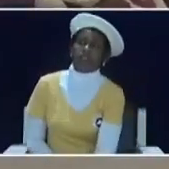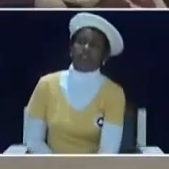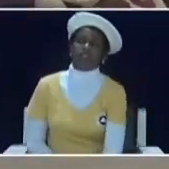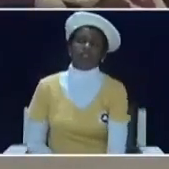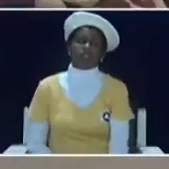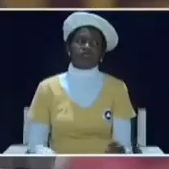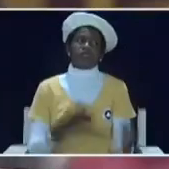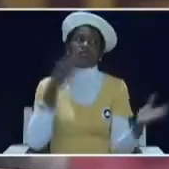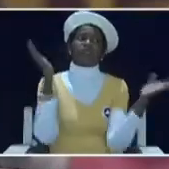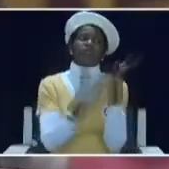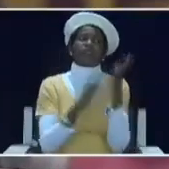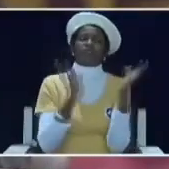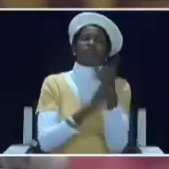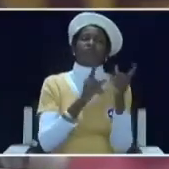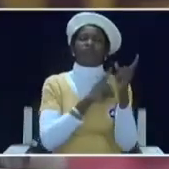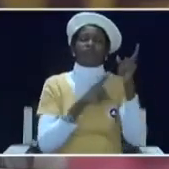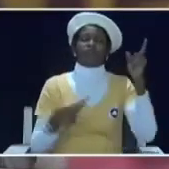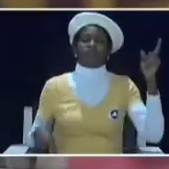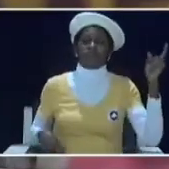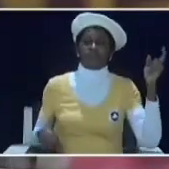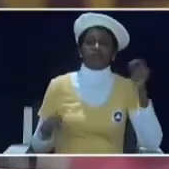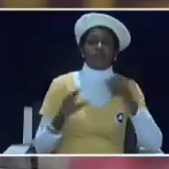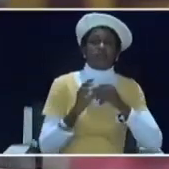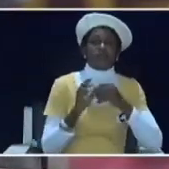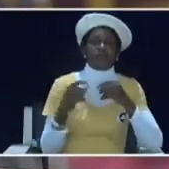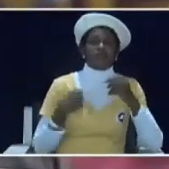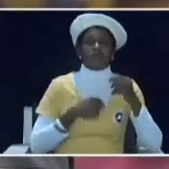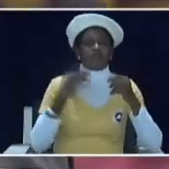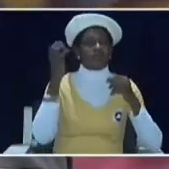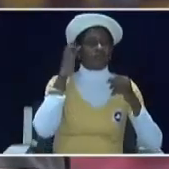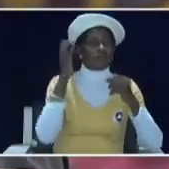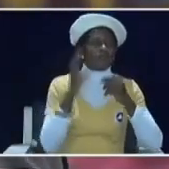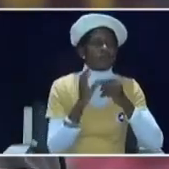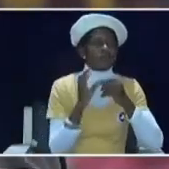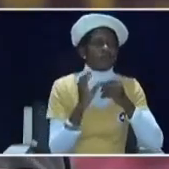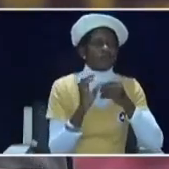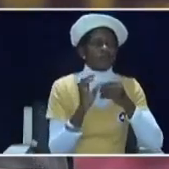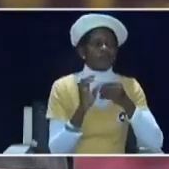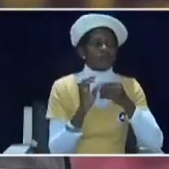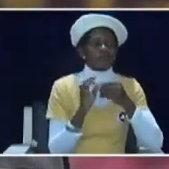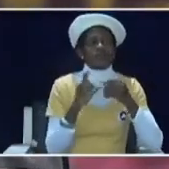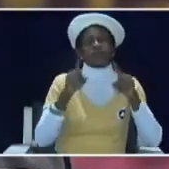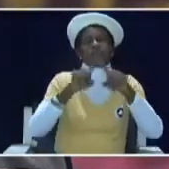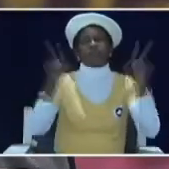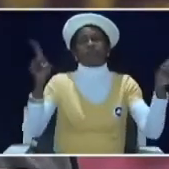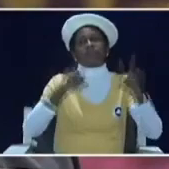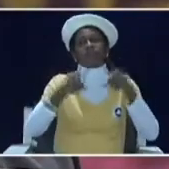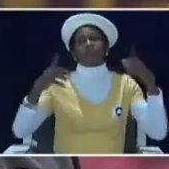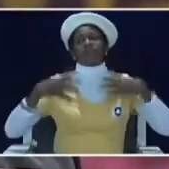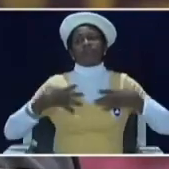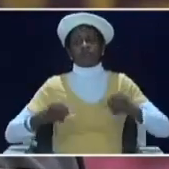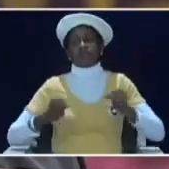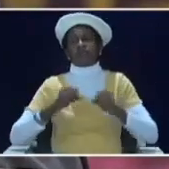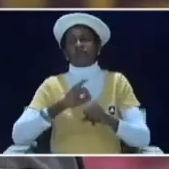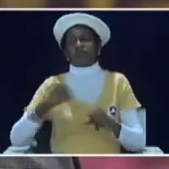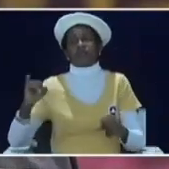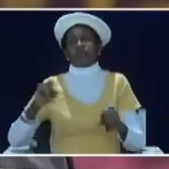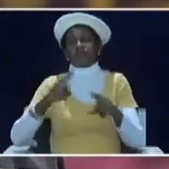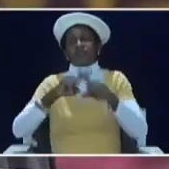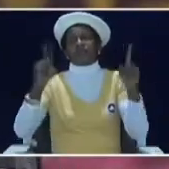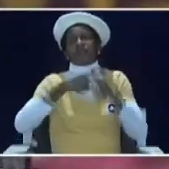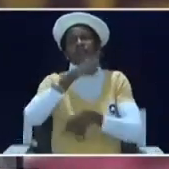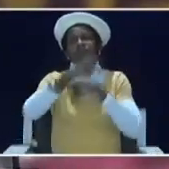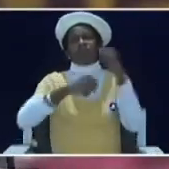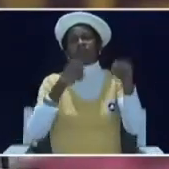Praise the name of the Lord. We have heard diverse healings, different types